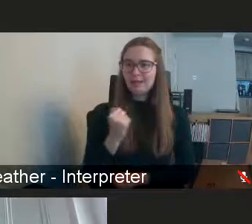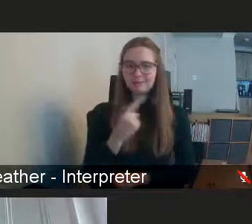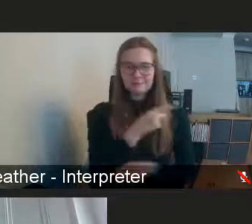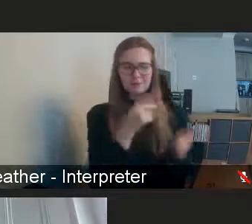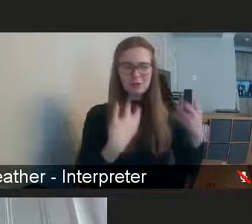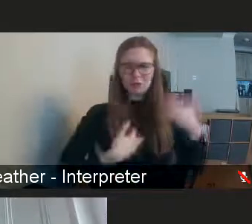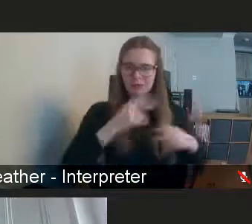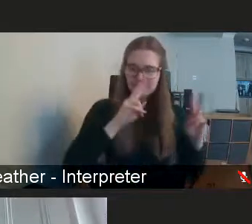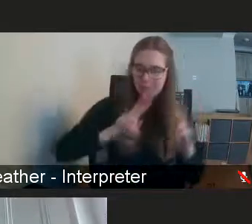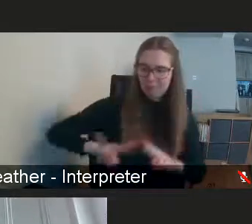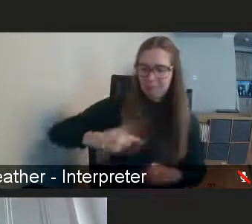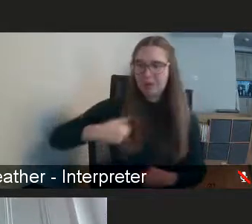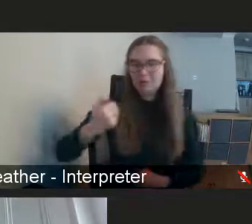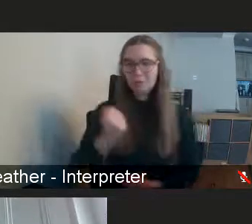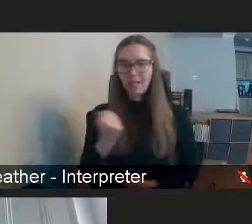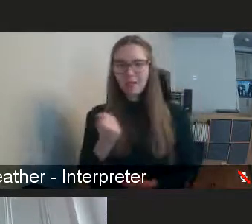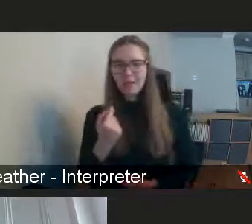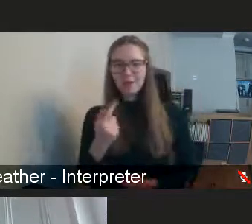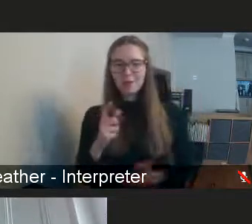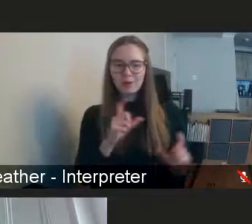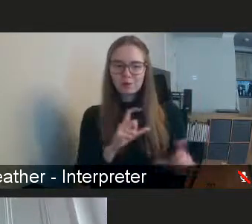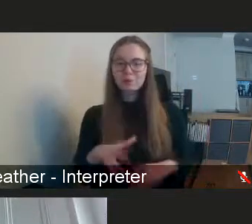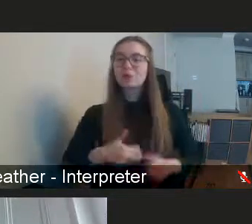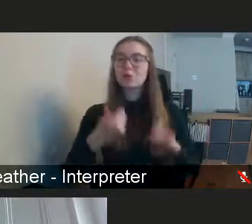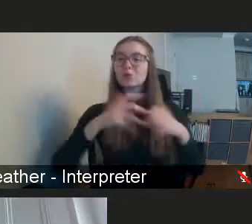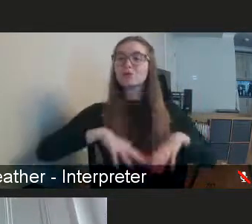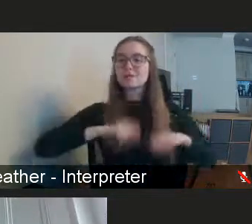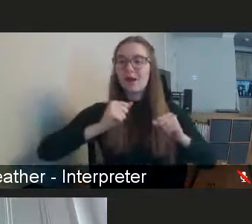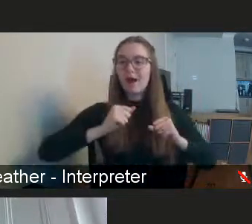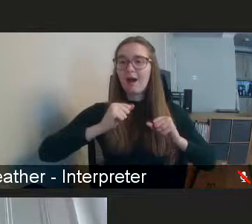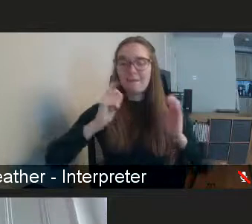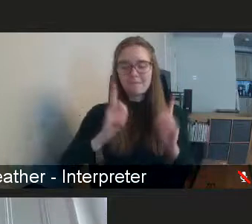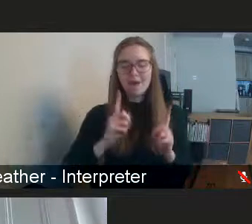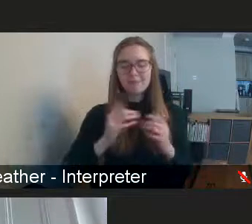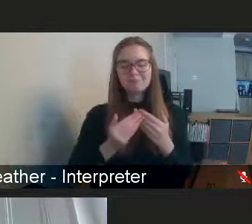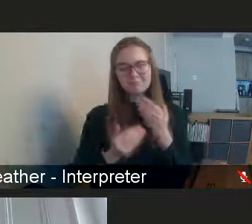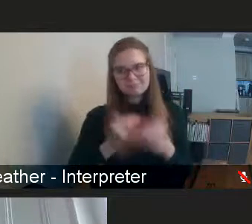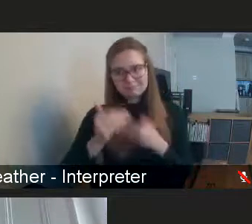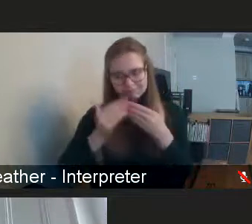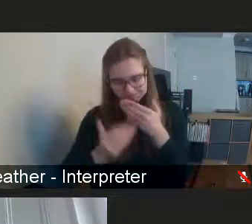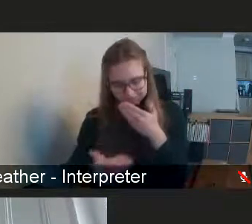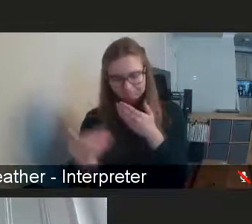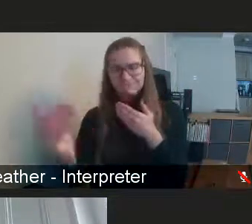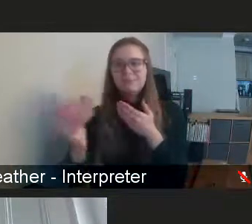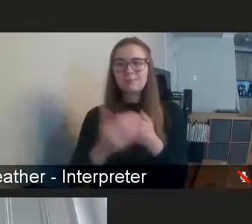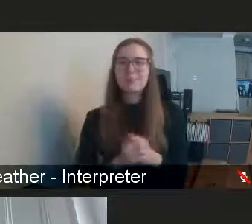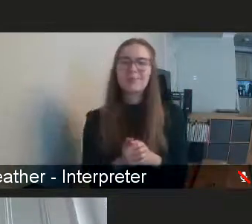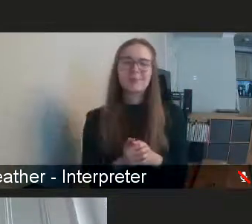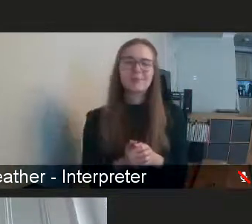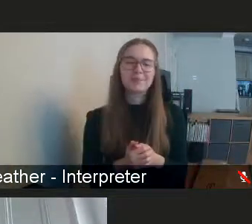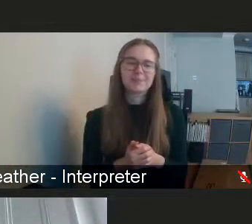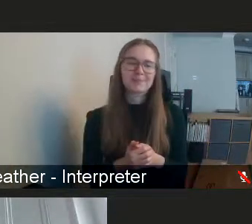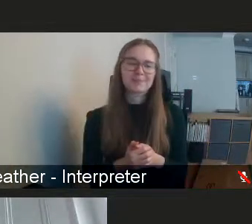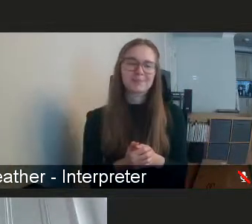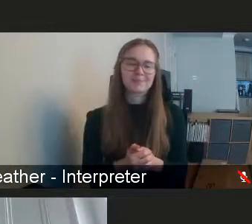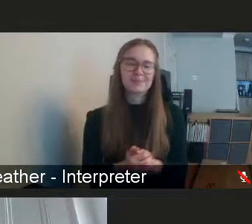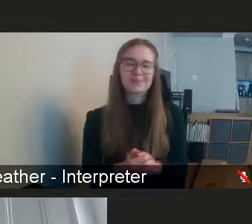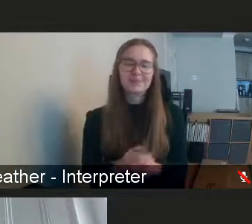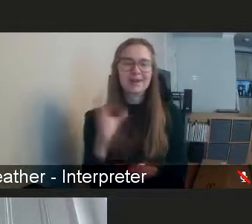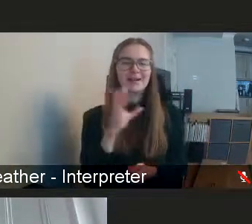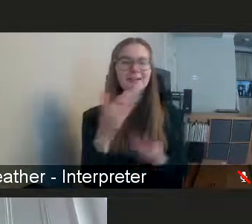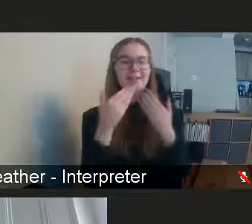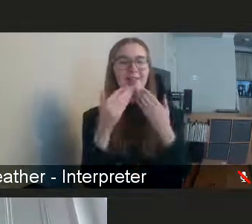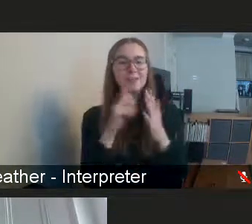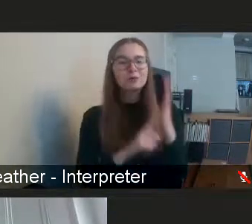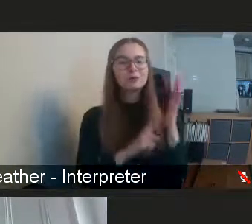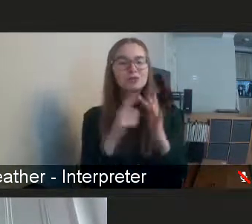in. You know, we've made a good start, but there's an awful long way to go still. Thank you very much, Jim.